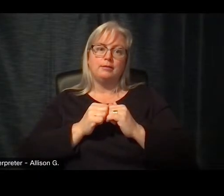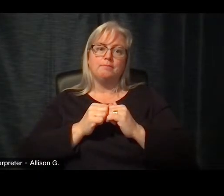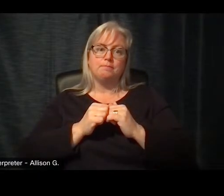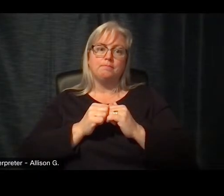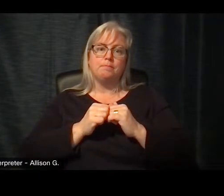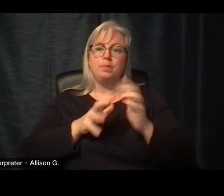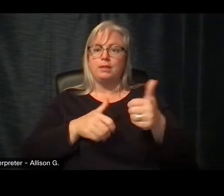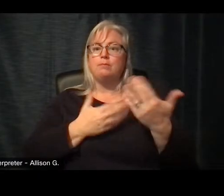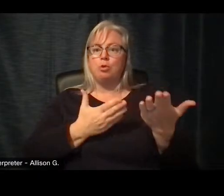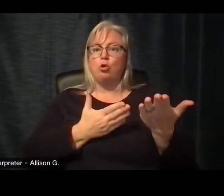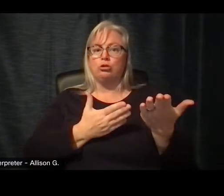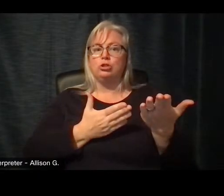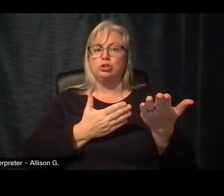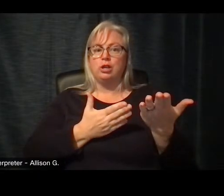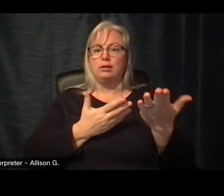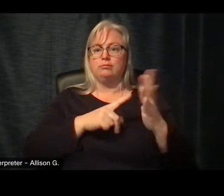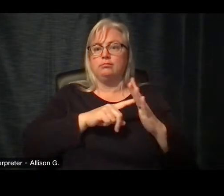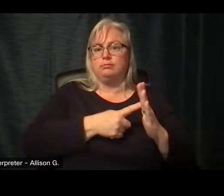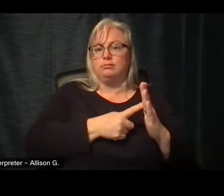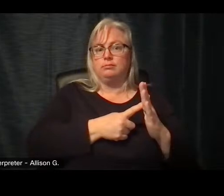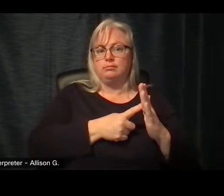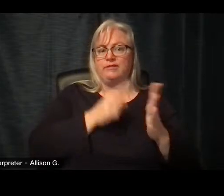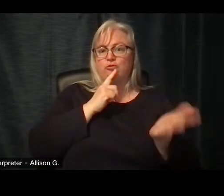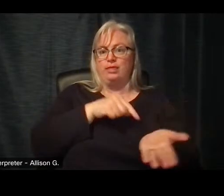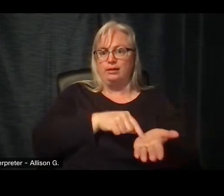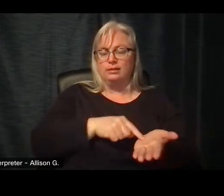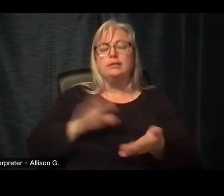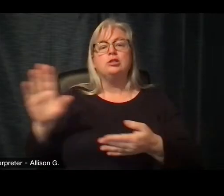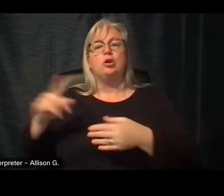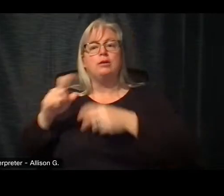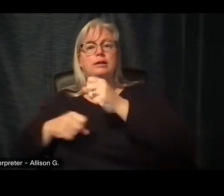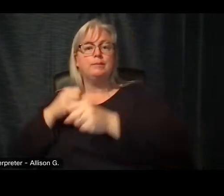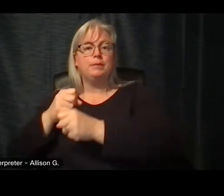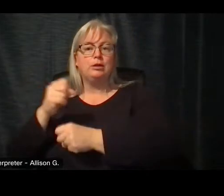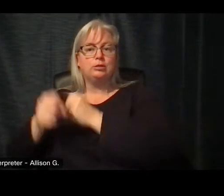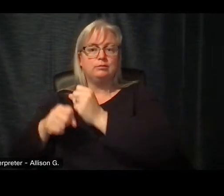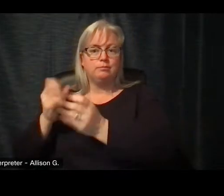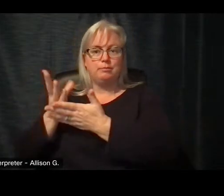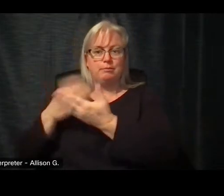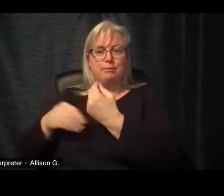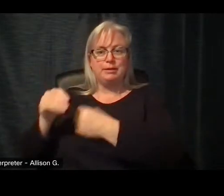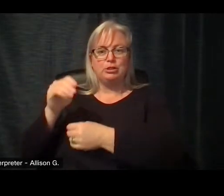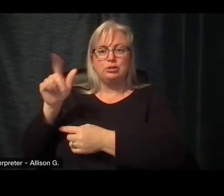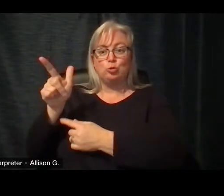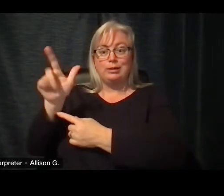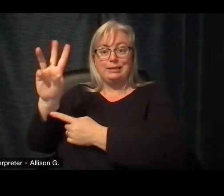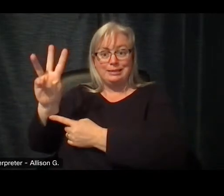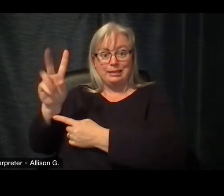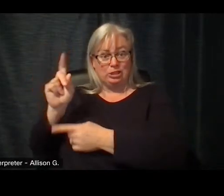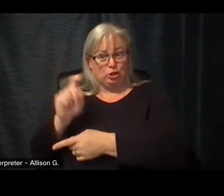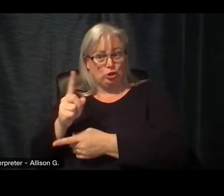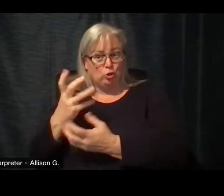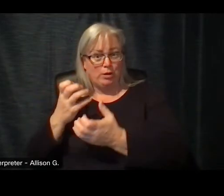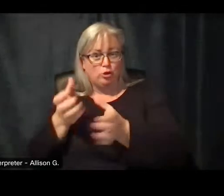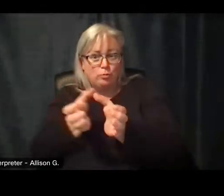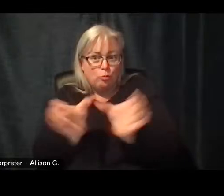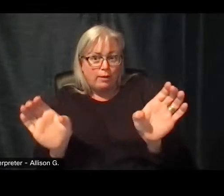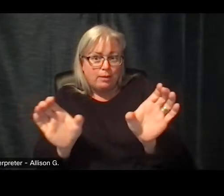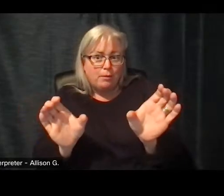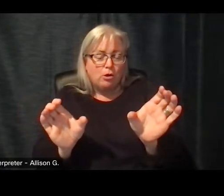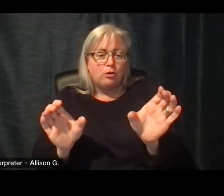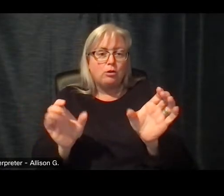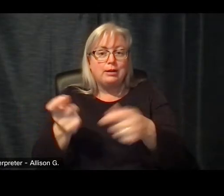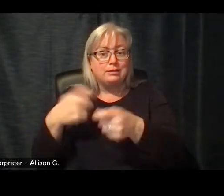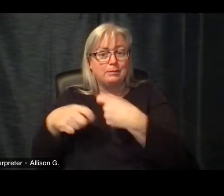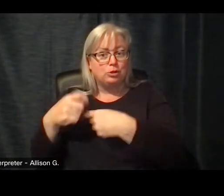the motion that's been made on this. So concerning 2026, do you wish to break them apart and make a